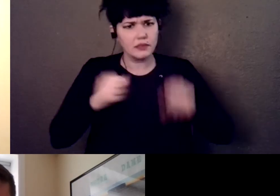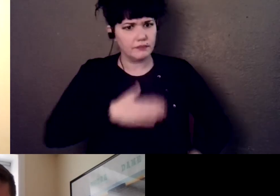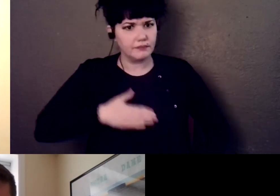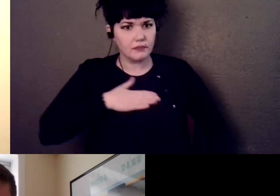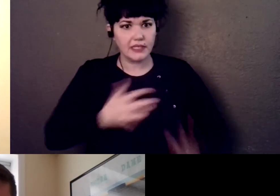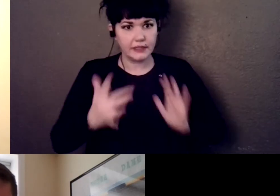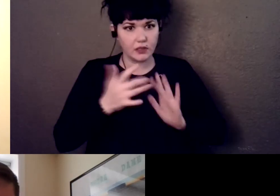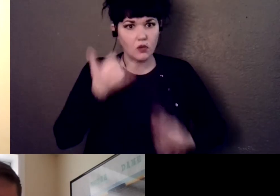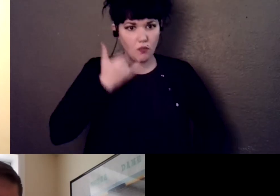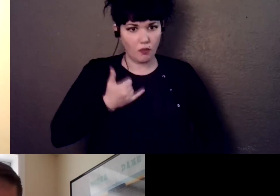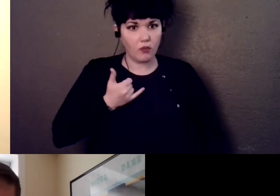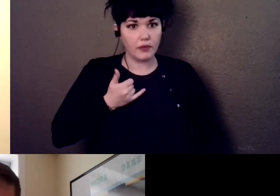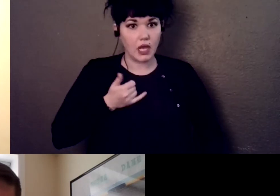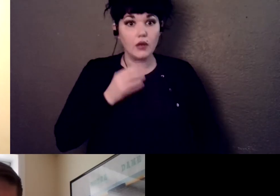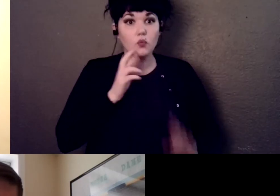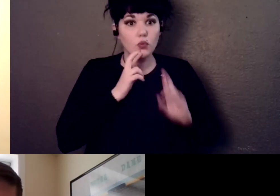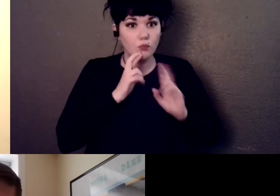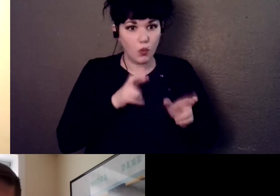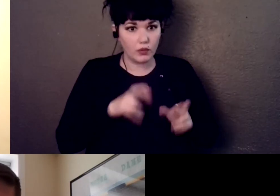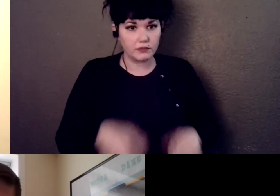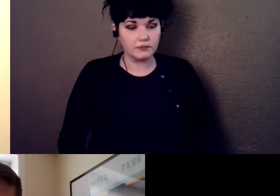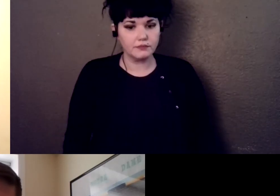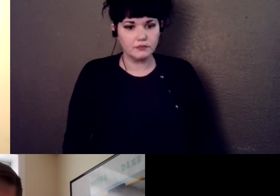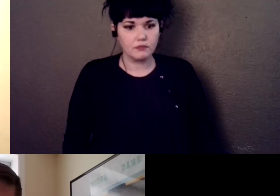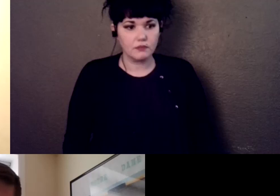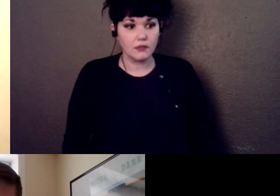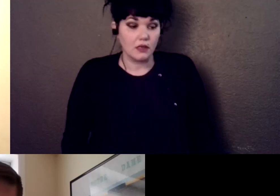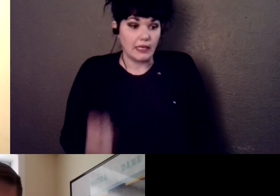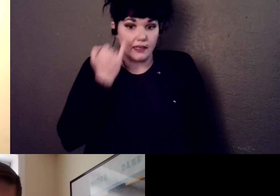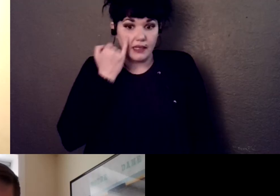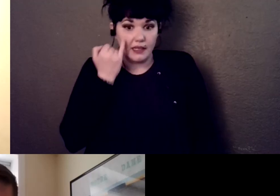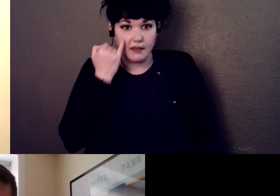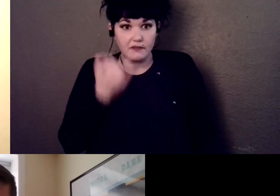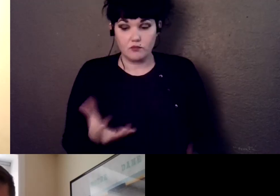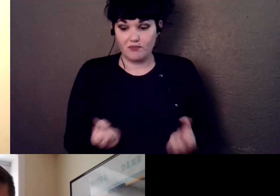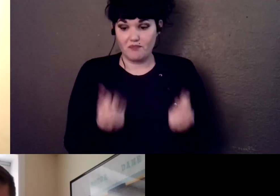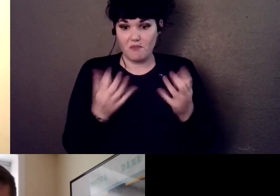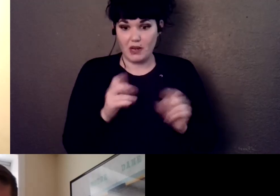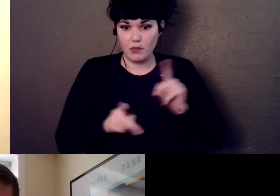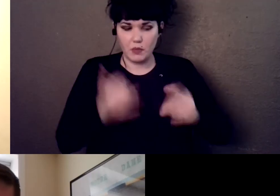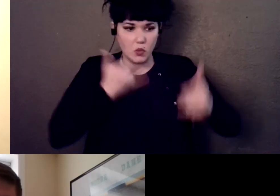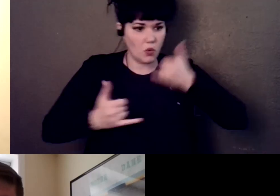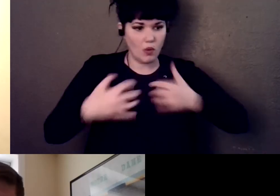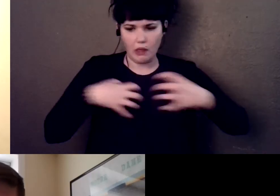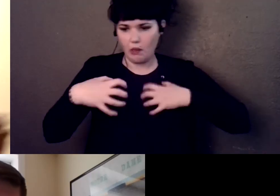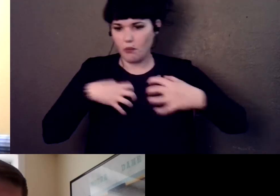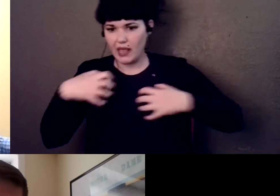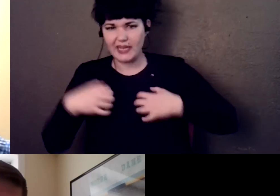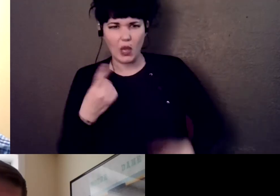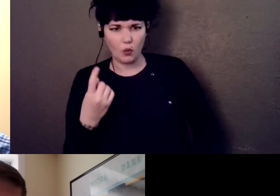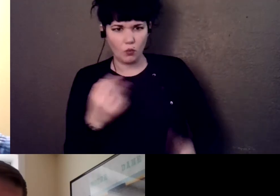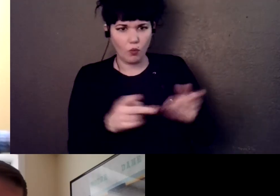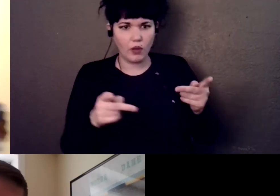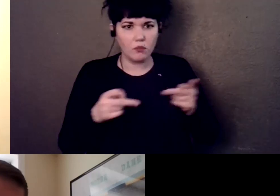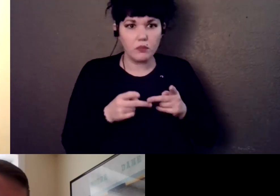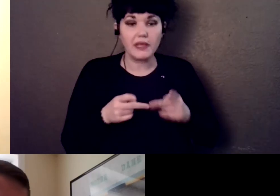And depending upon if we get a number of complaints about a particular facility or placement, it may go on a list for us to do